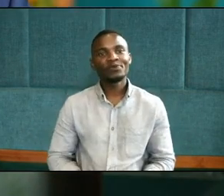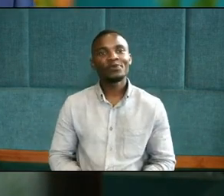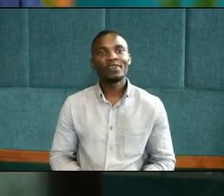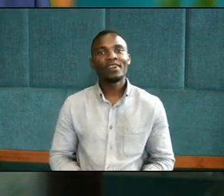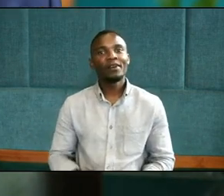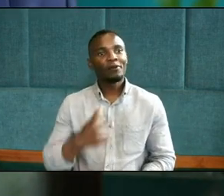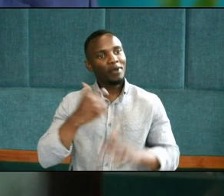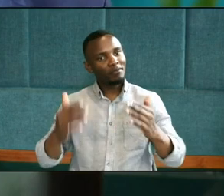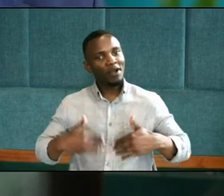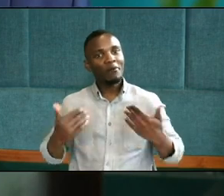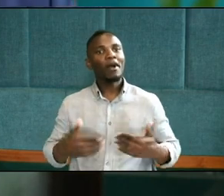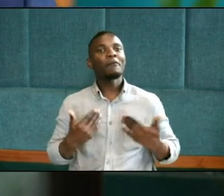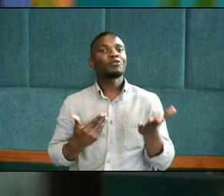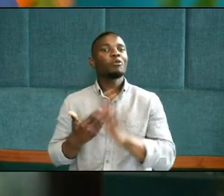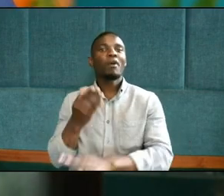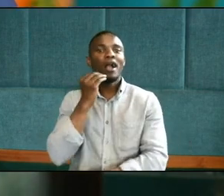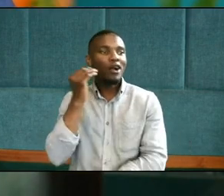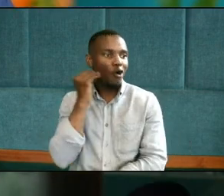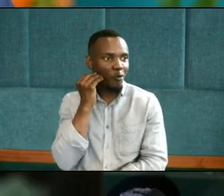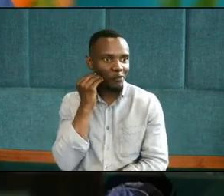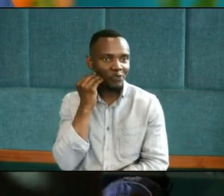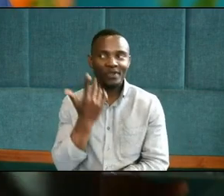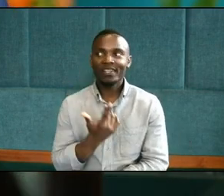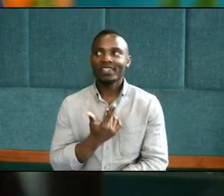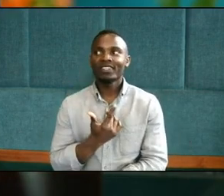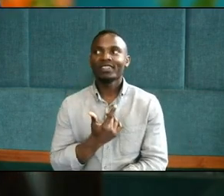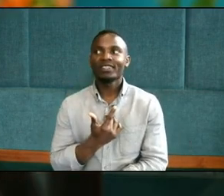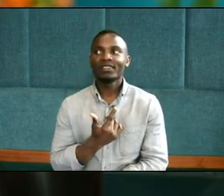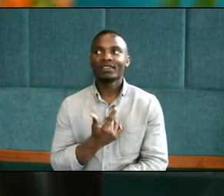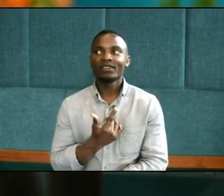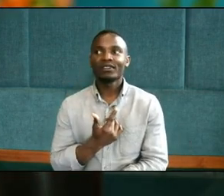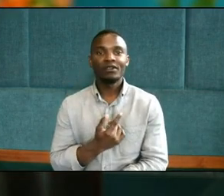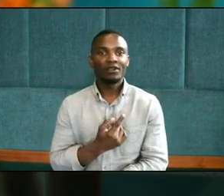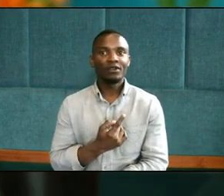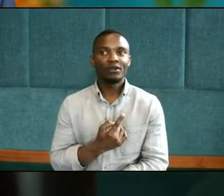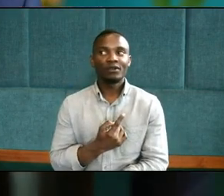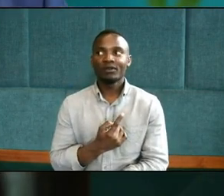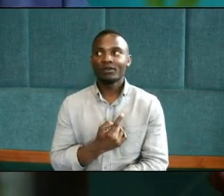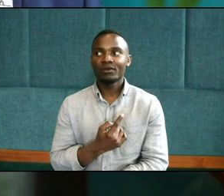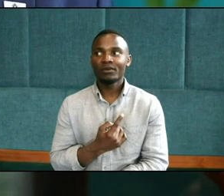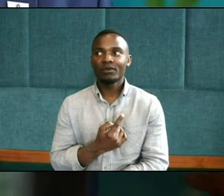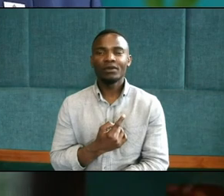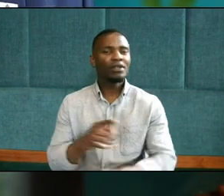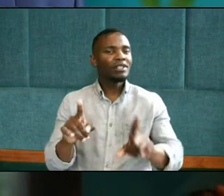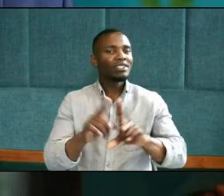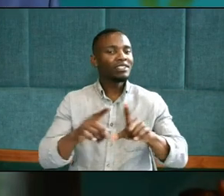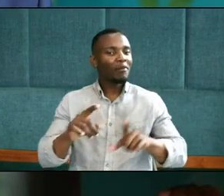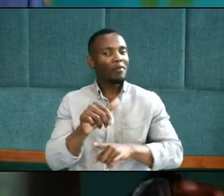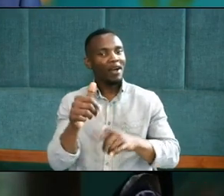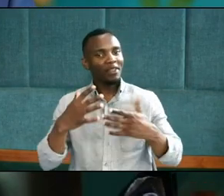Okay, I'm happy to be back home. Those that are old, like I have